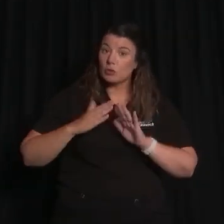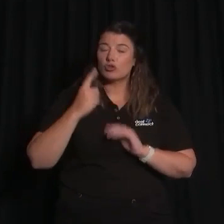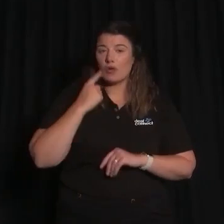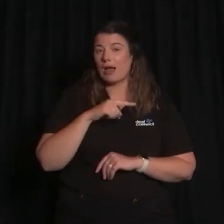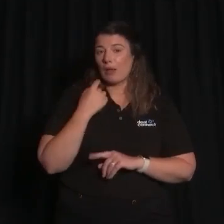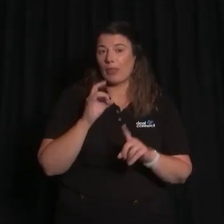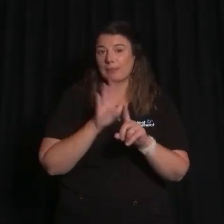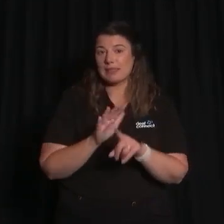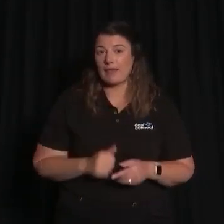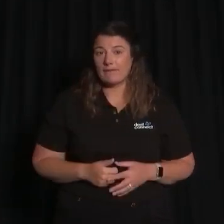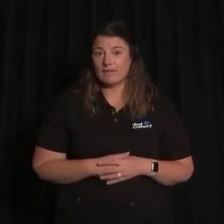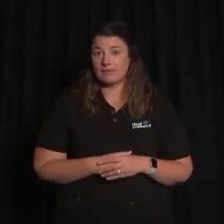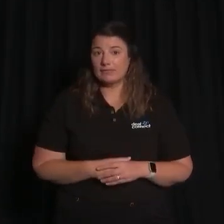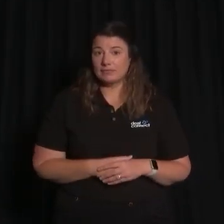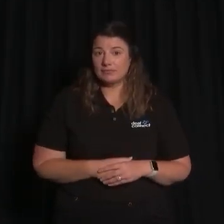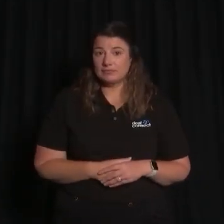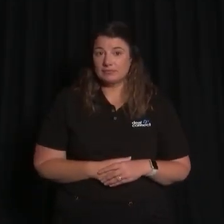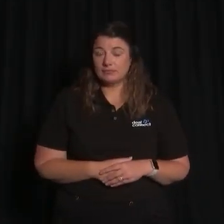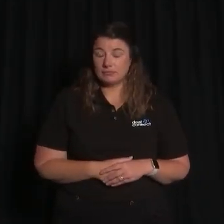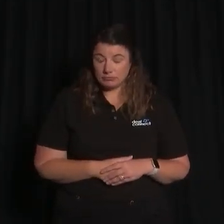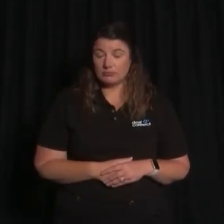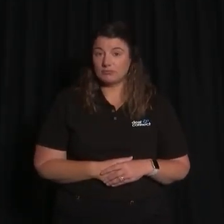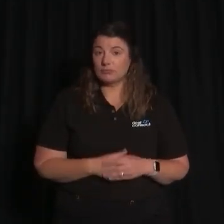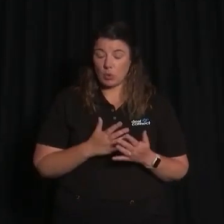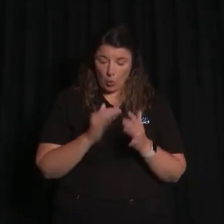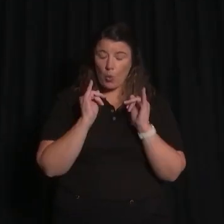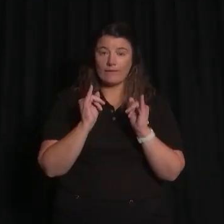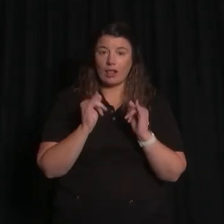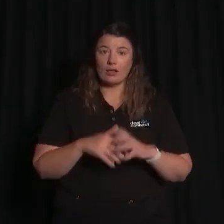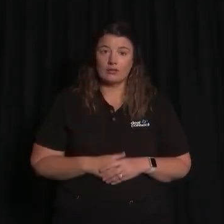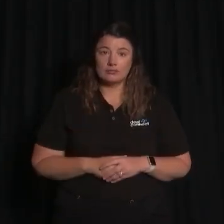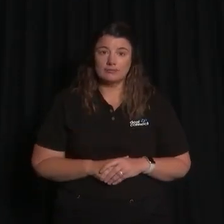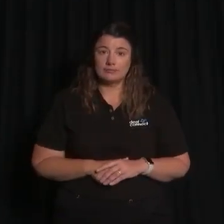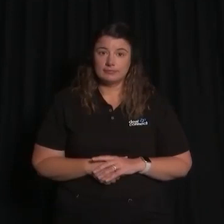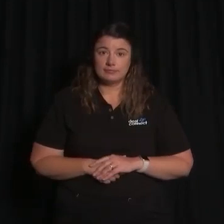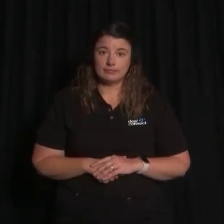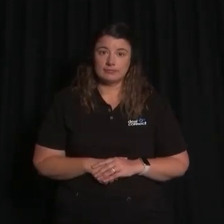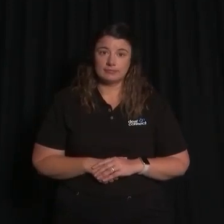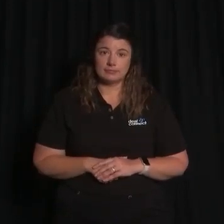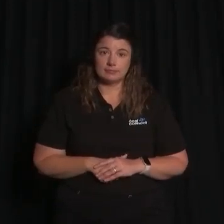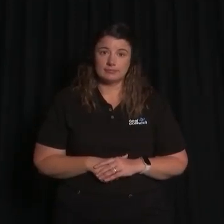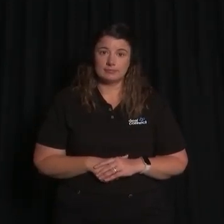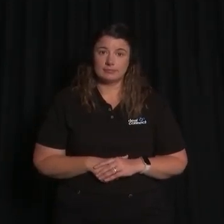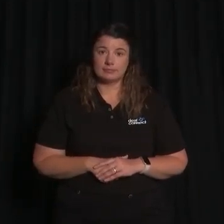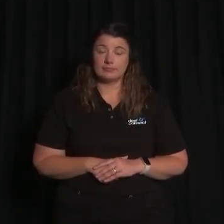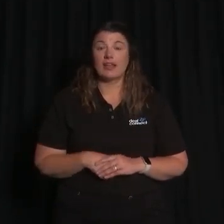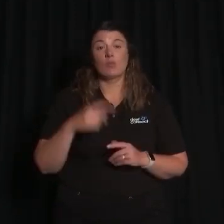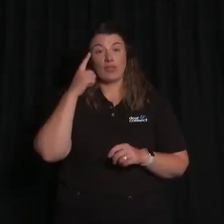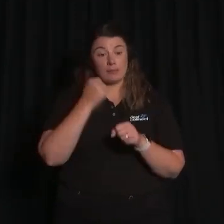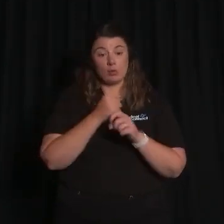attempted suicide at some point in their lives. That statistic is really appalling. This is the same data broken down by